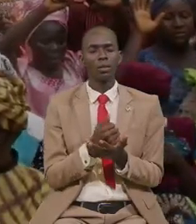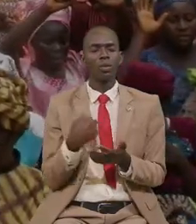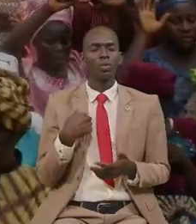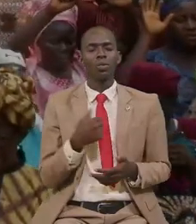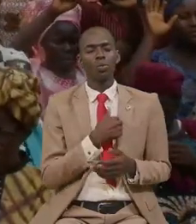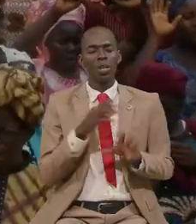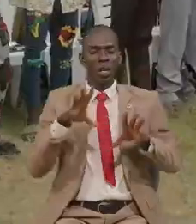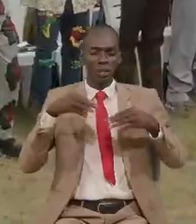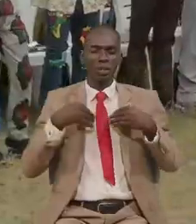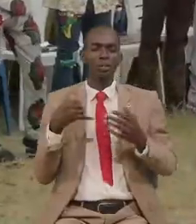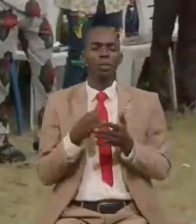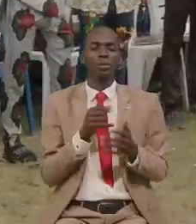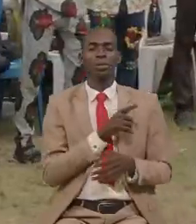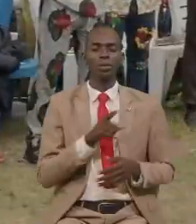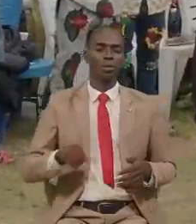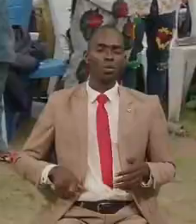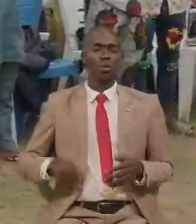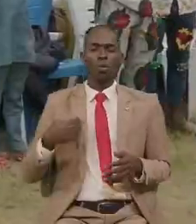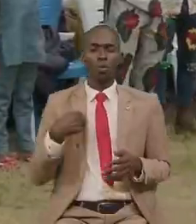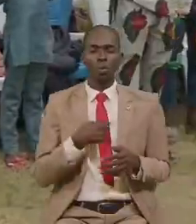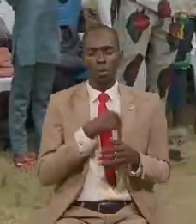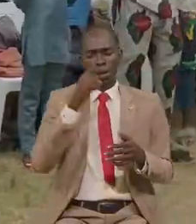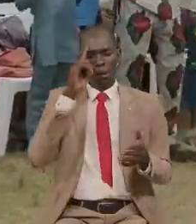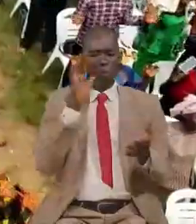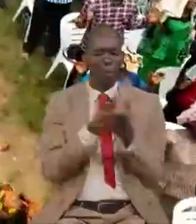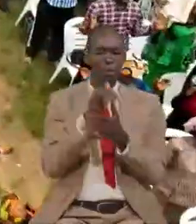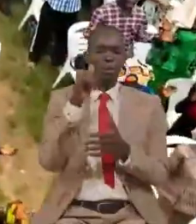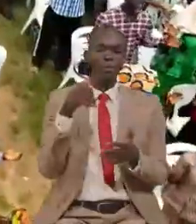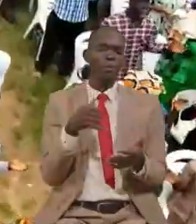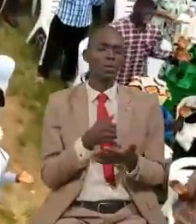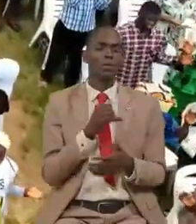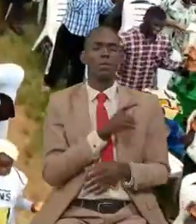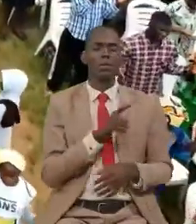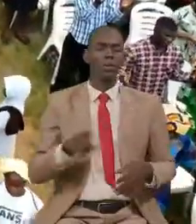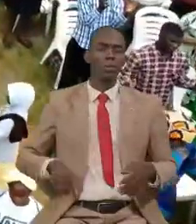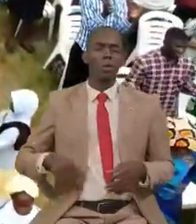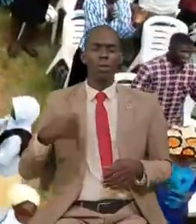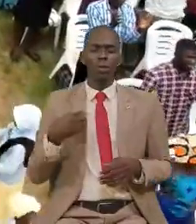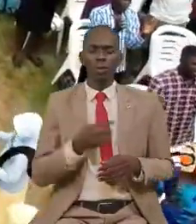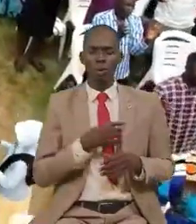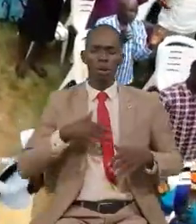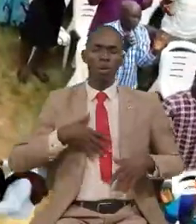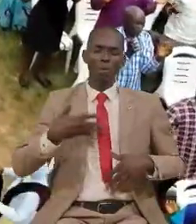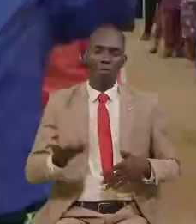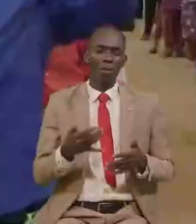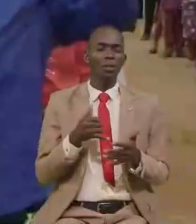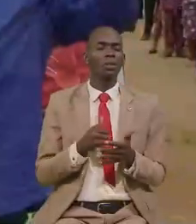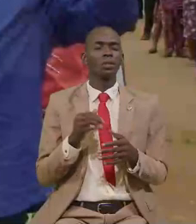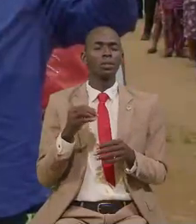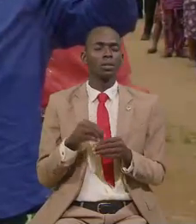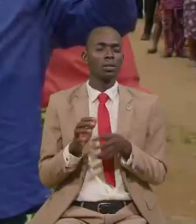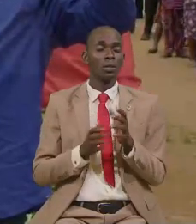it. Amen. We believe it. Amen. We confess it. Amen.